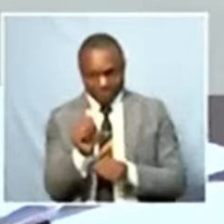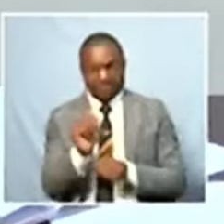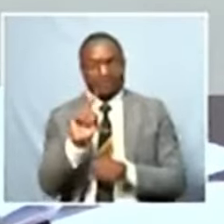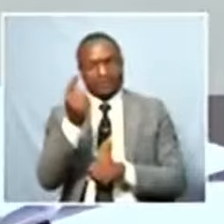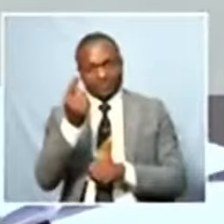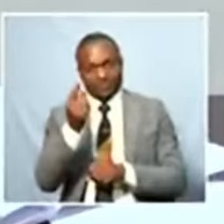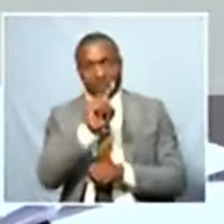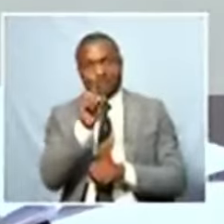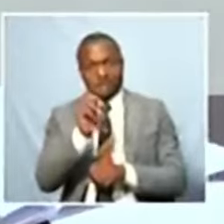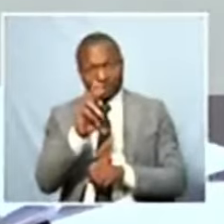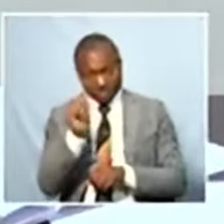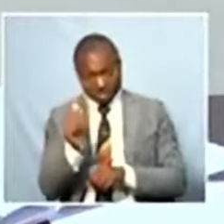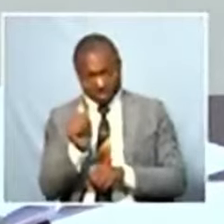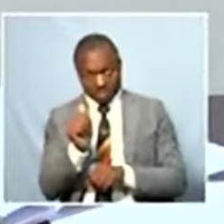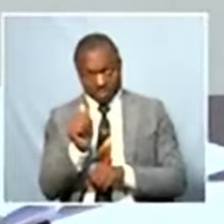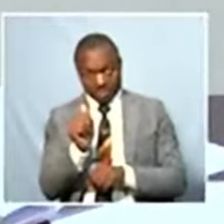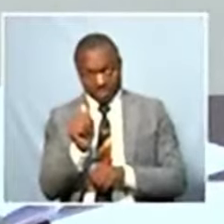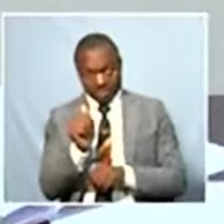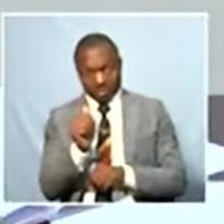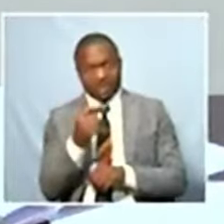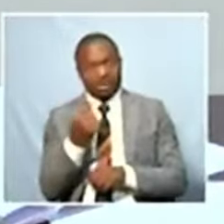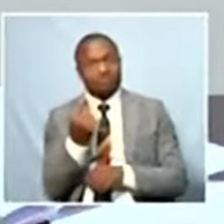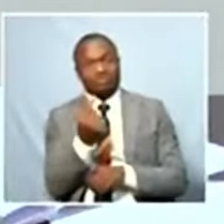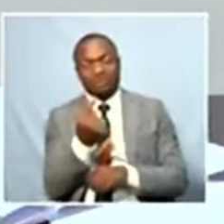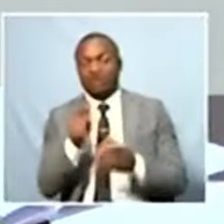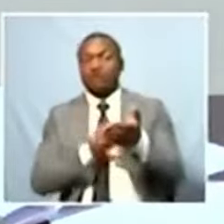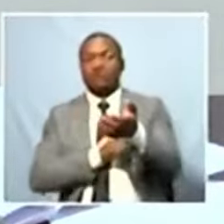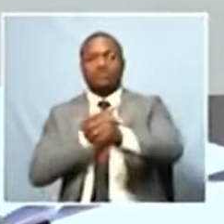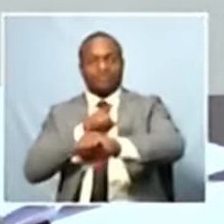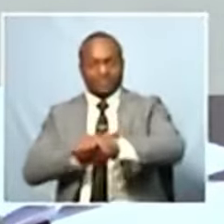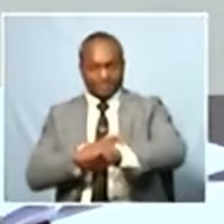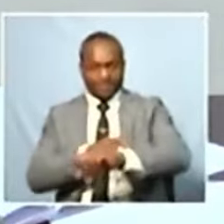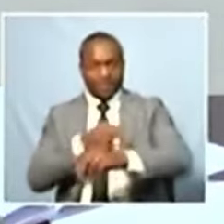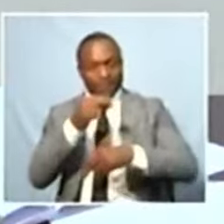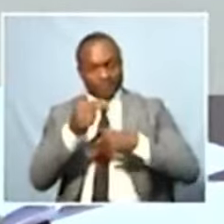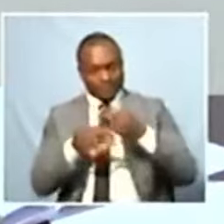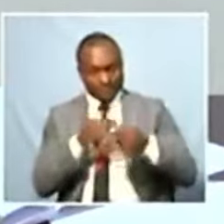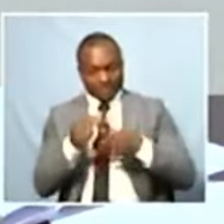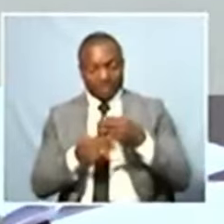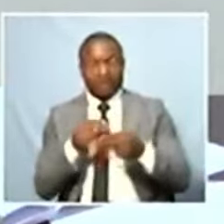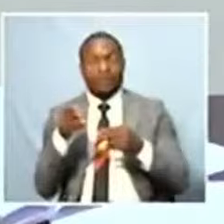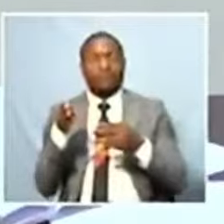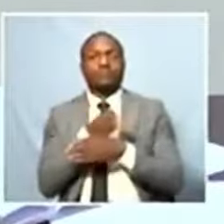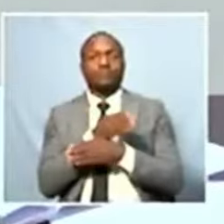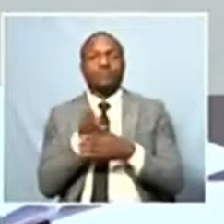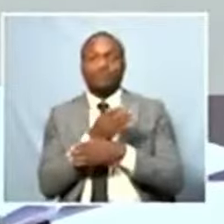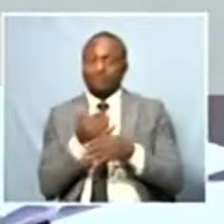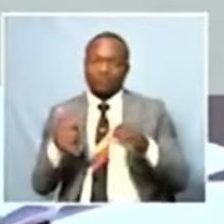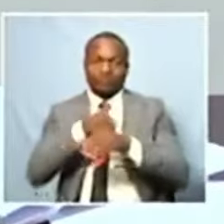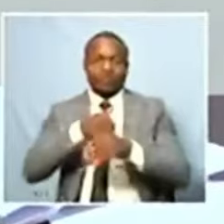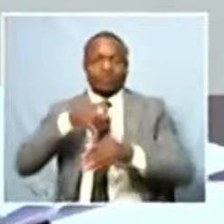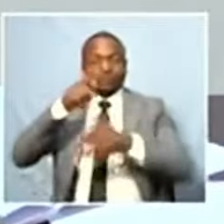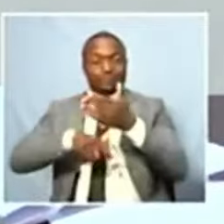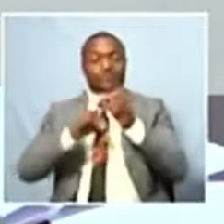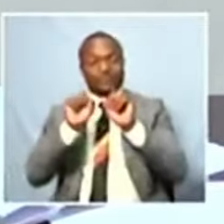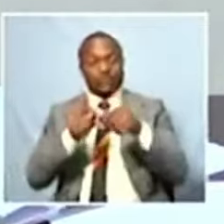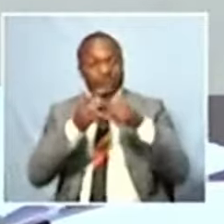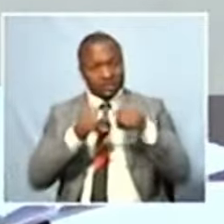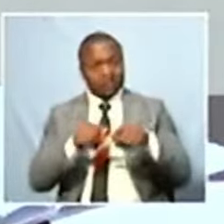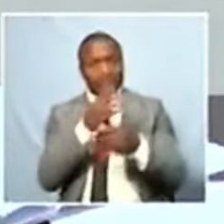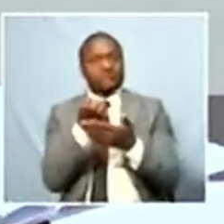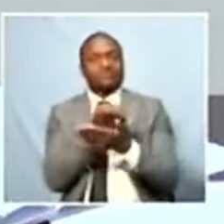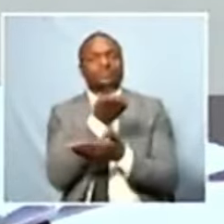of all, ZRA is in a silo, has been in a silo for a long time, meaning that a transaction that involves taxes can take place in the